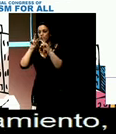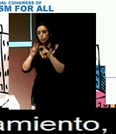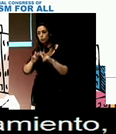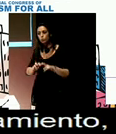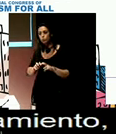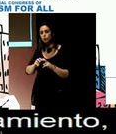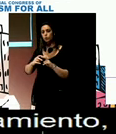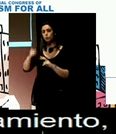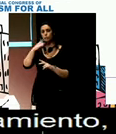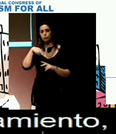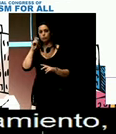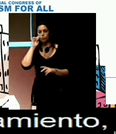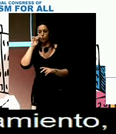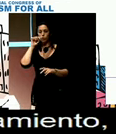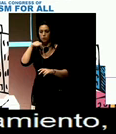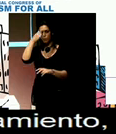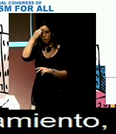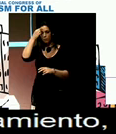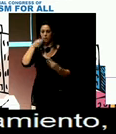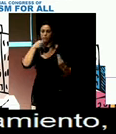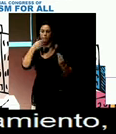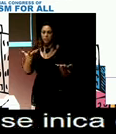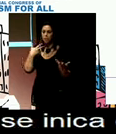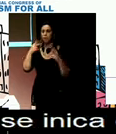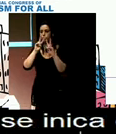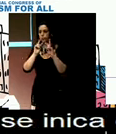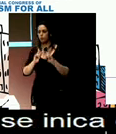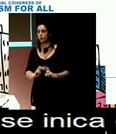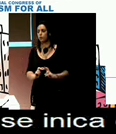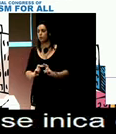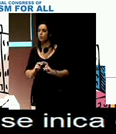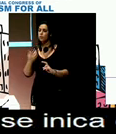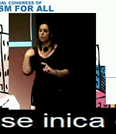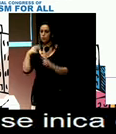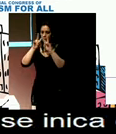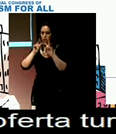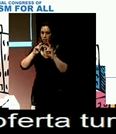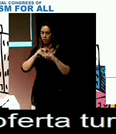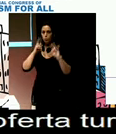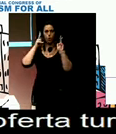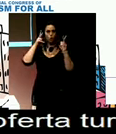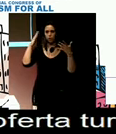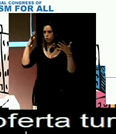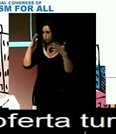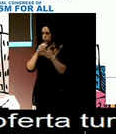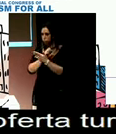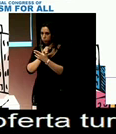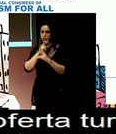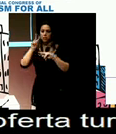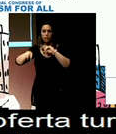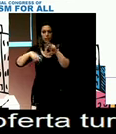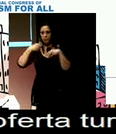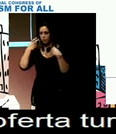an analysis, a diagnostic on the cultural offer and tourist offer. We analyzed all